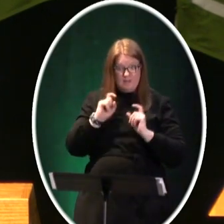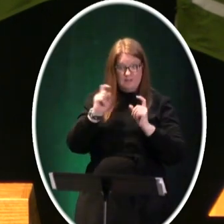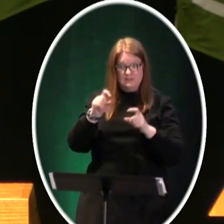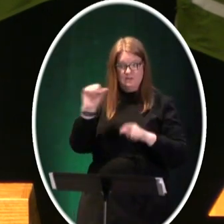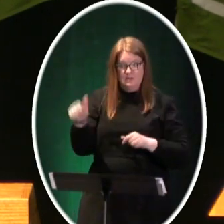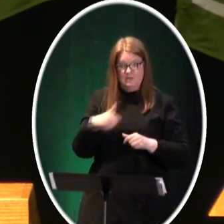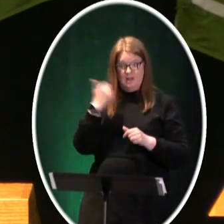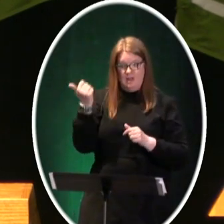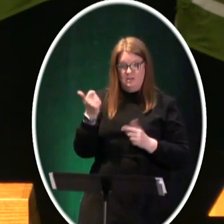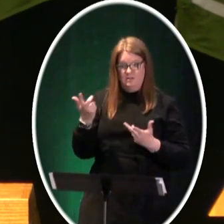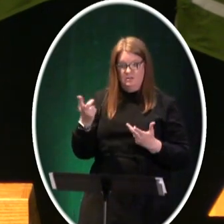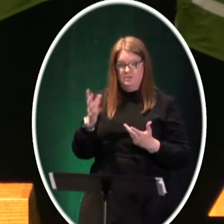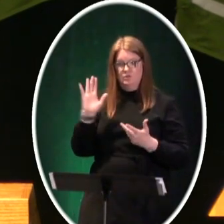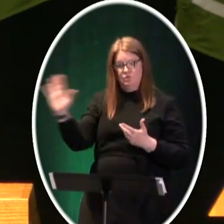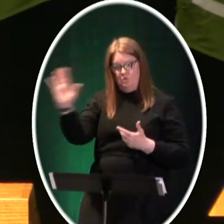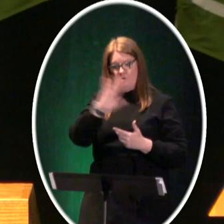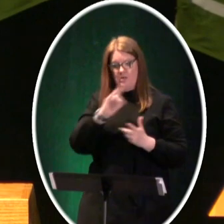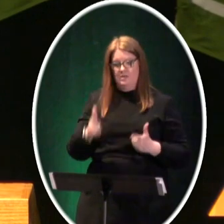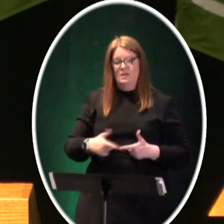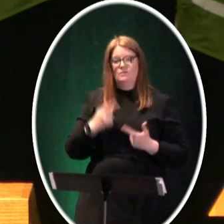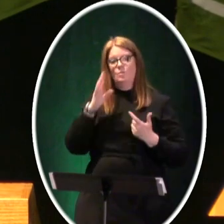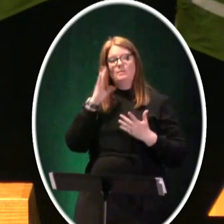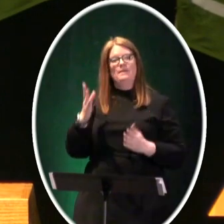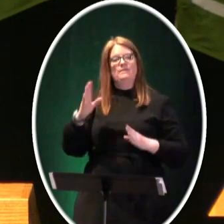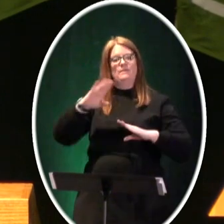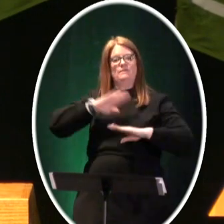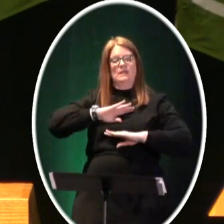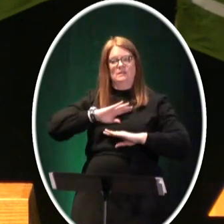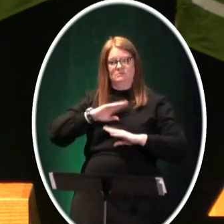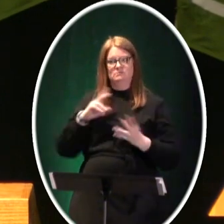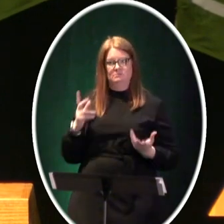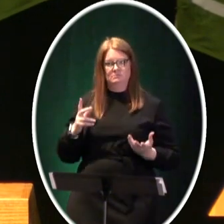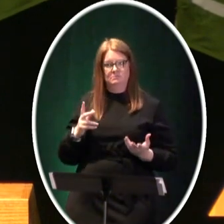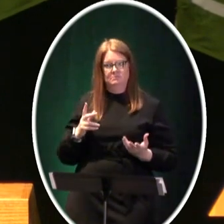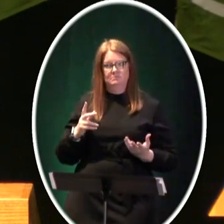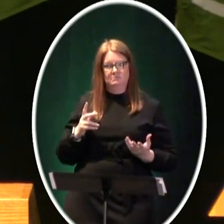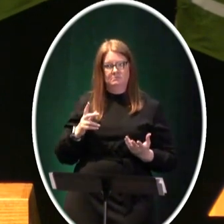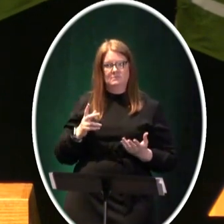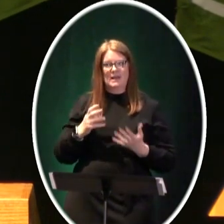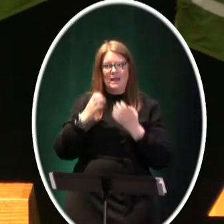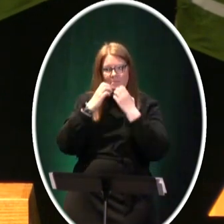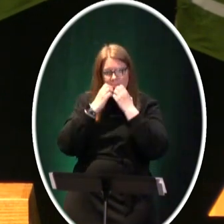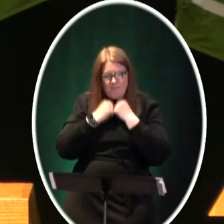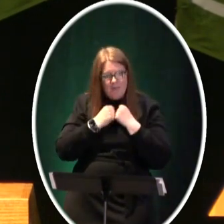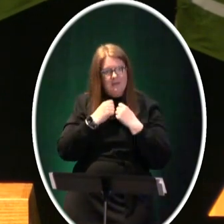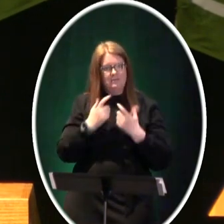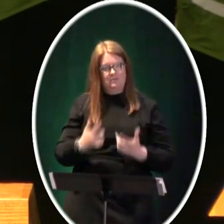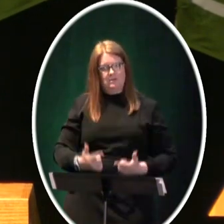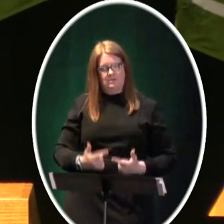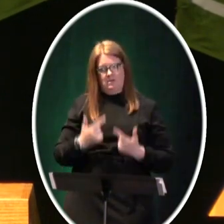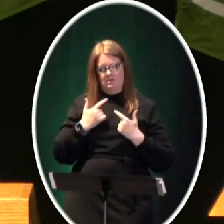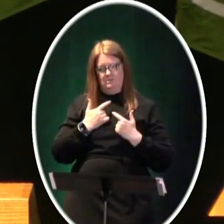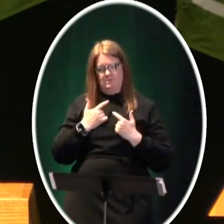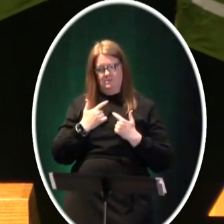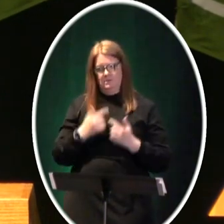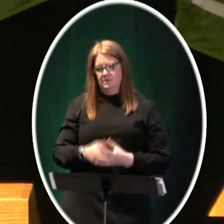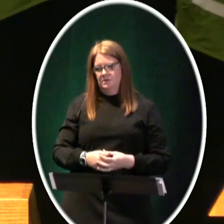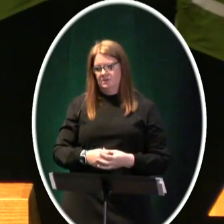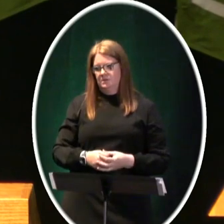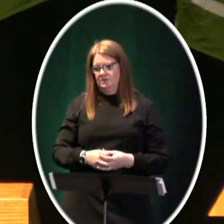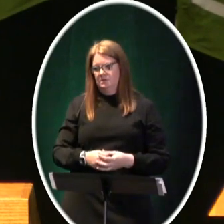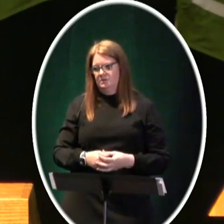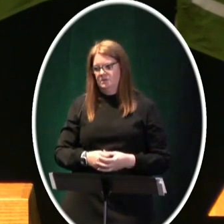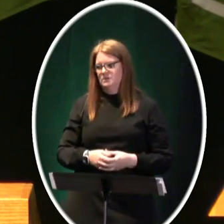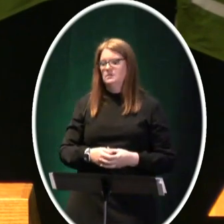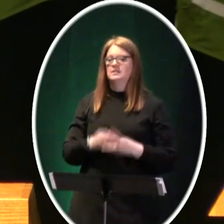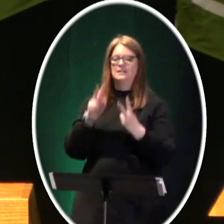a life of fulfillment and satisfaction, a meaningful life that will count for God. It is so telling to me that